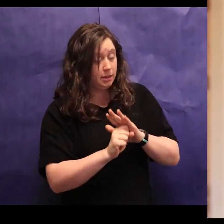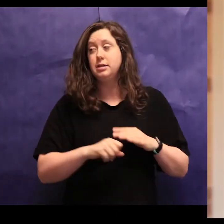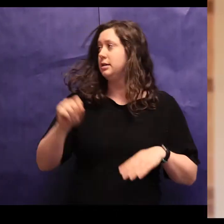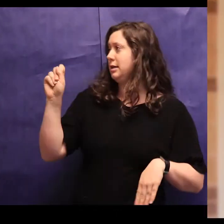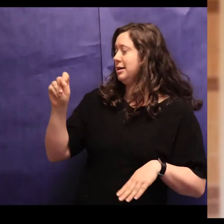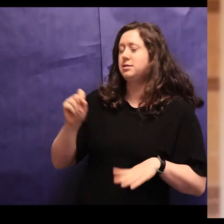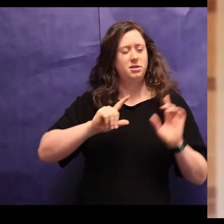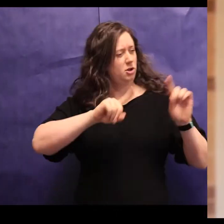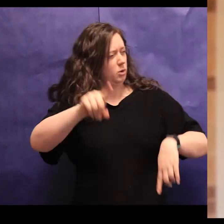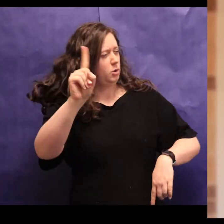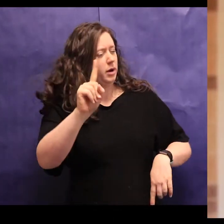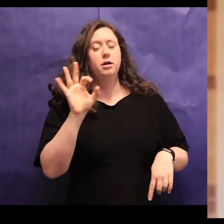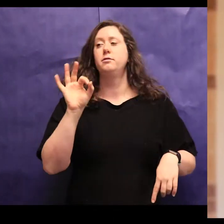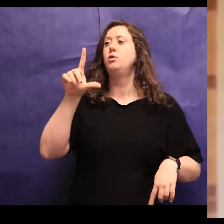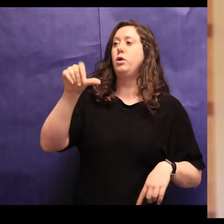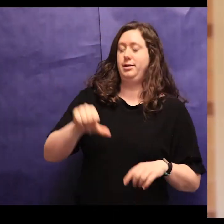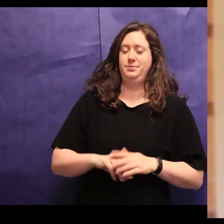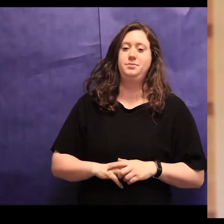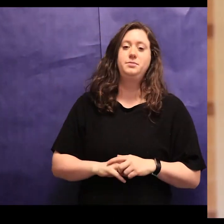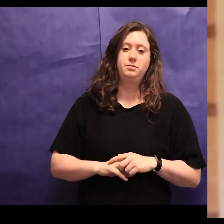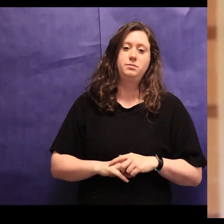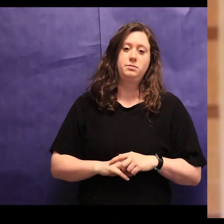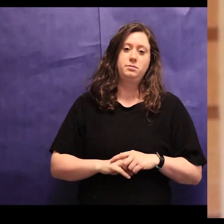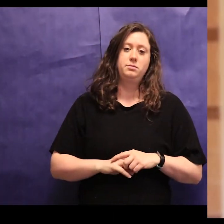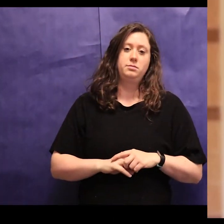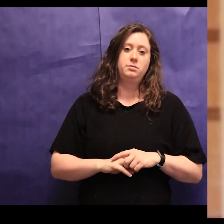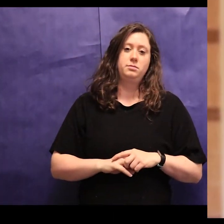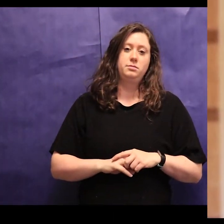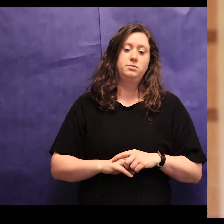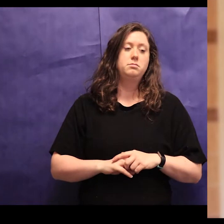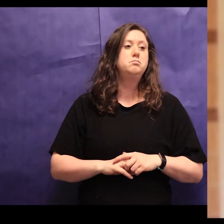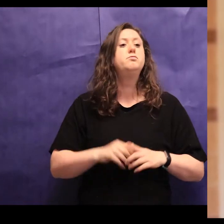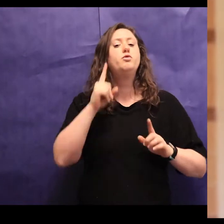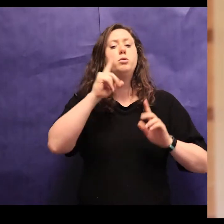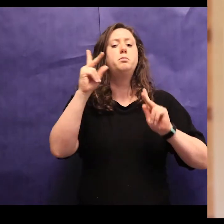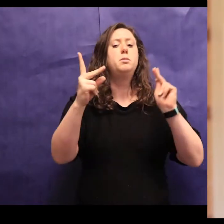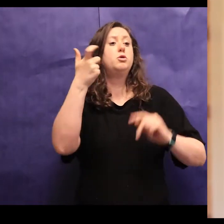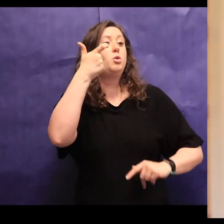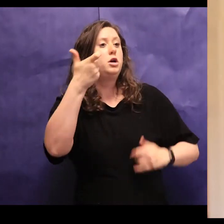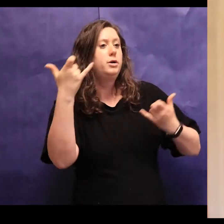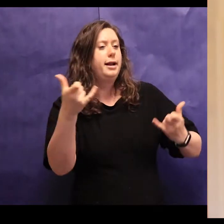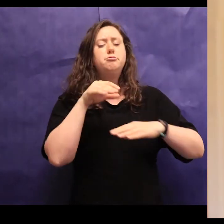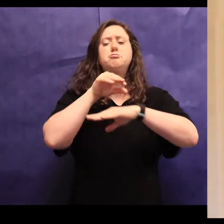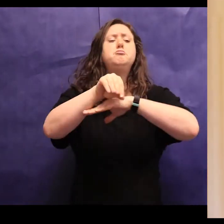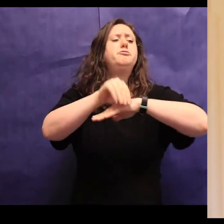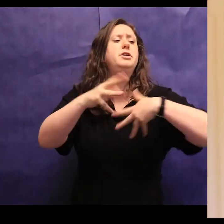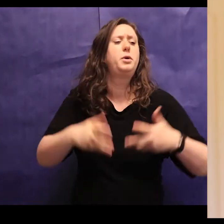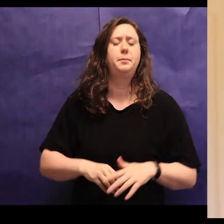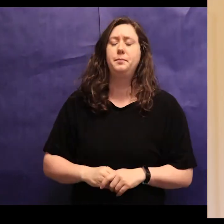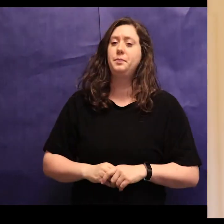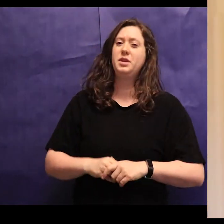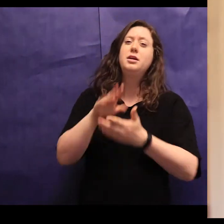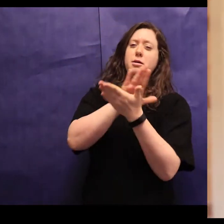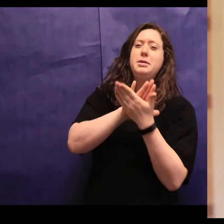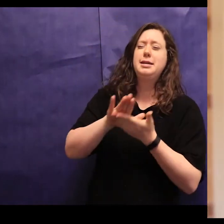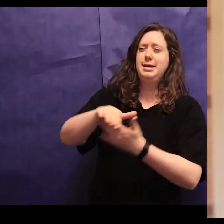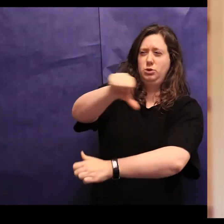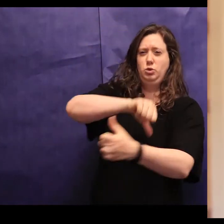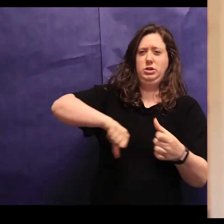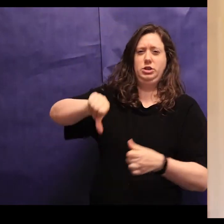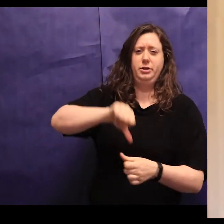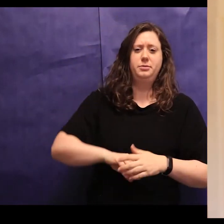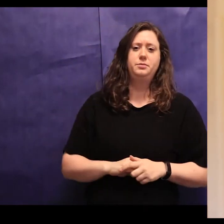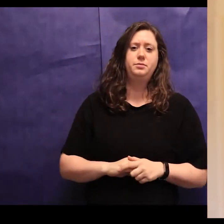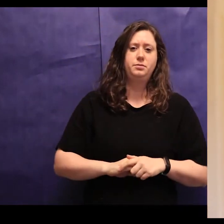Yes. Where? Florida. What's a piece of advice you have for the viewers? Be kind to